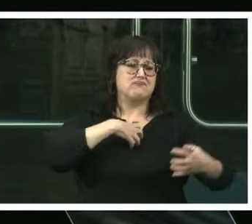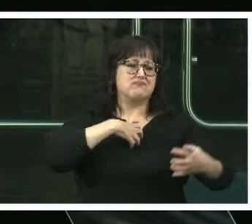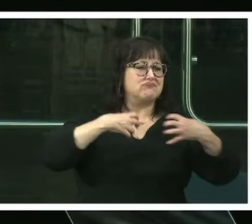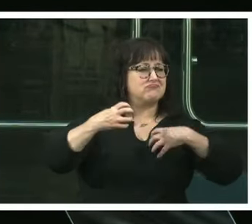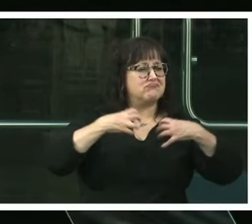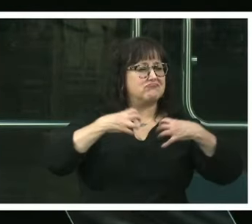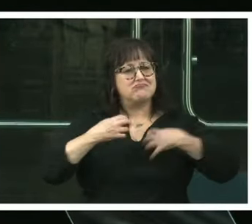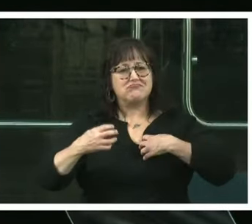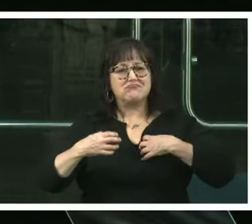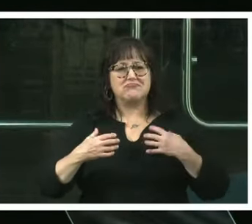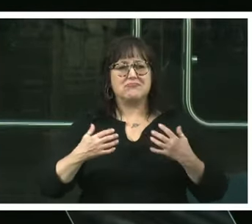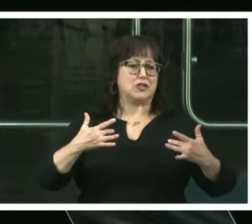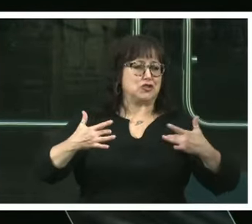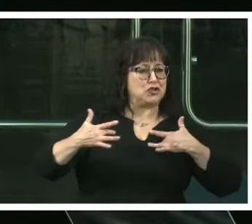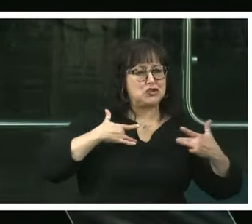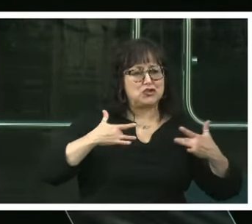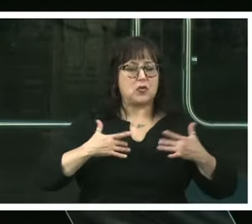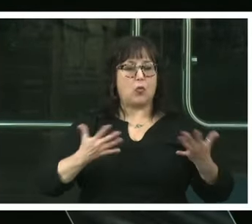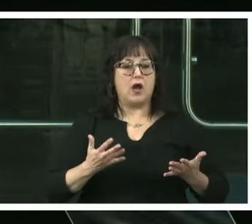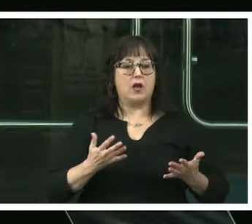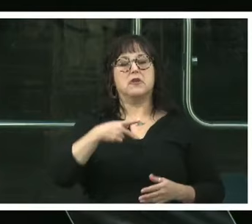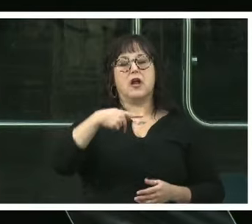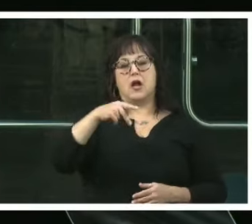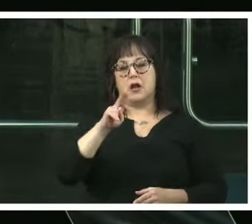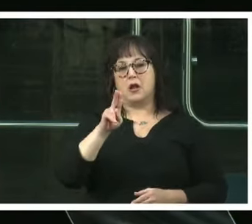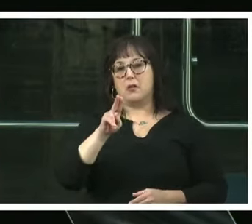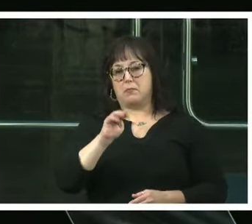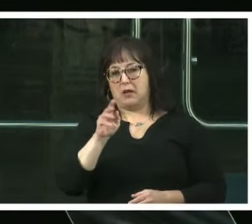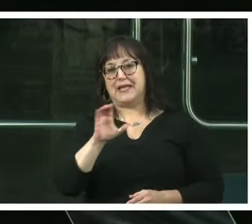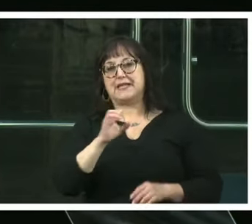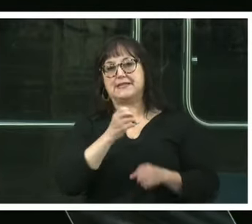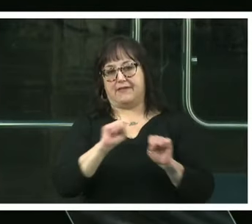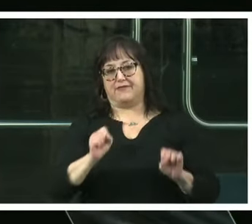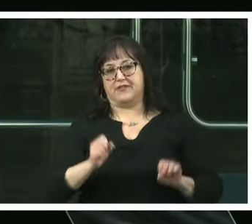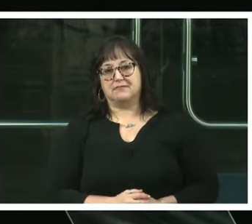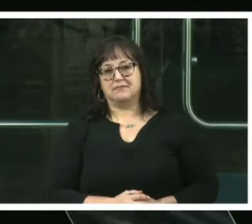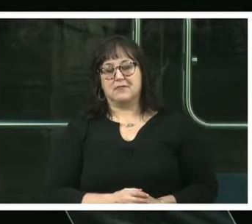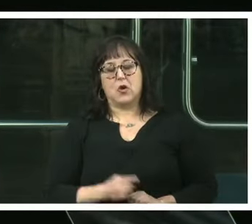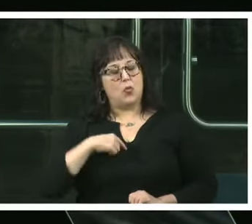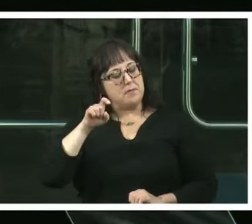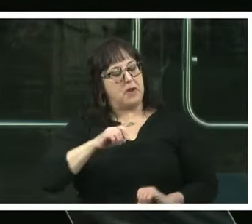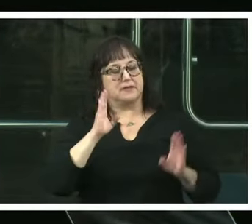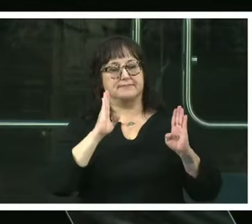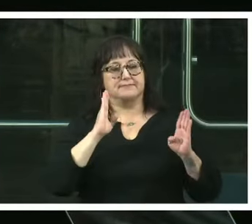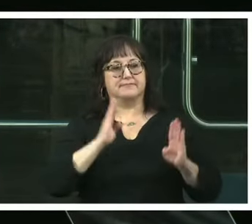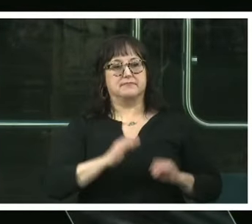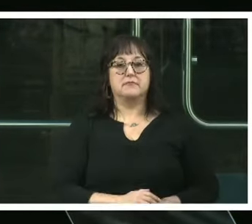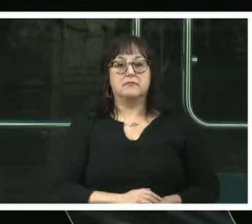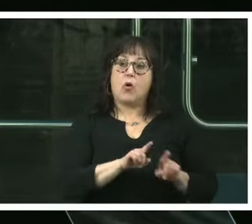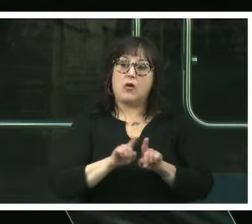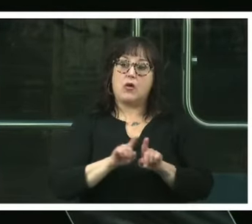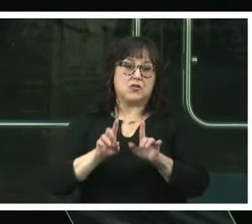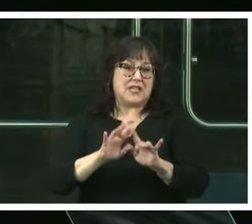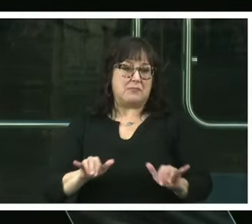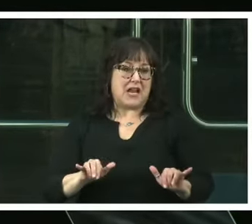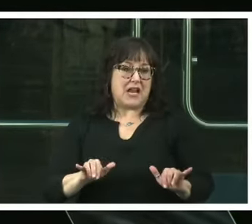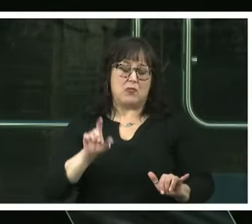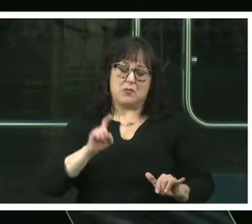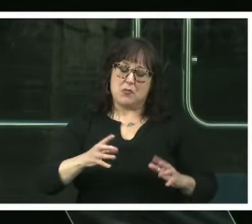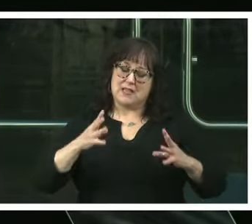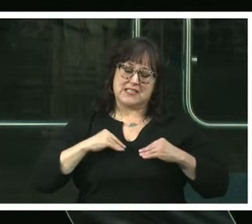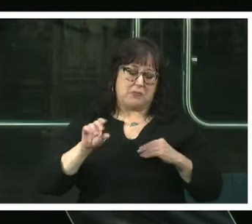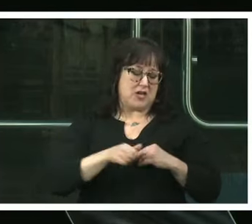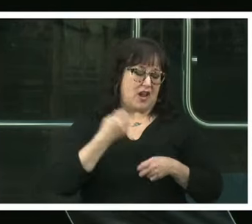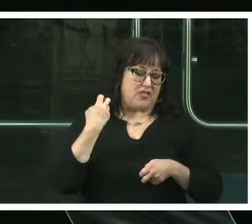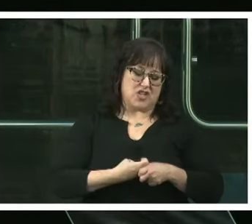safety. And we have to listen. But even as we do, we must accept another tough